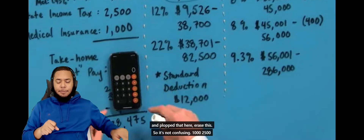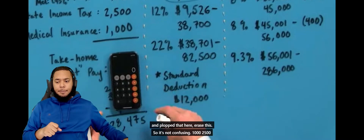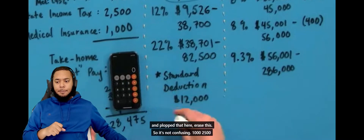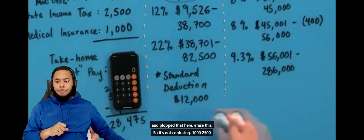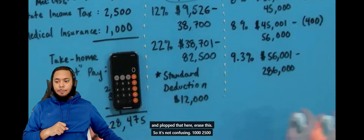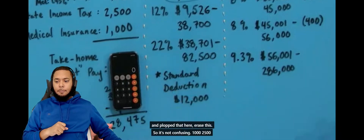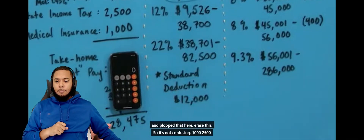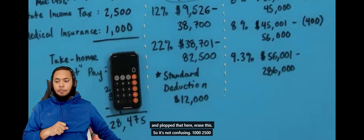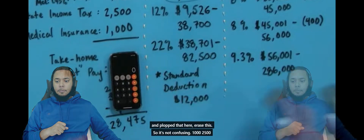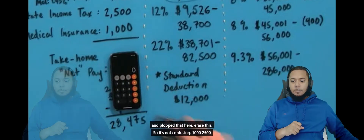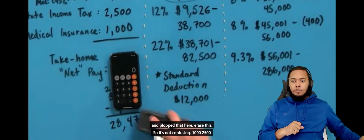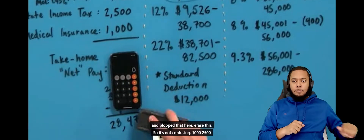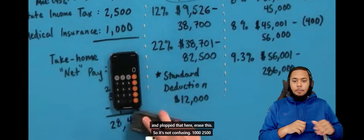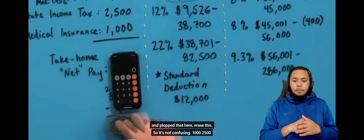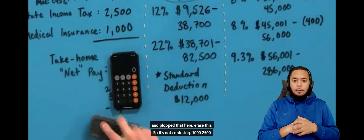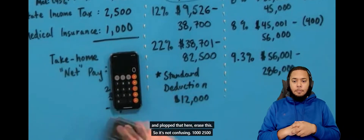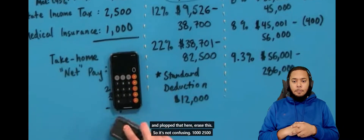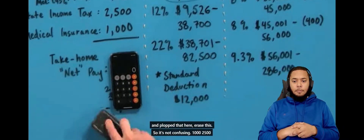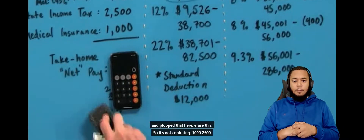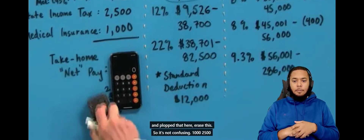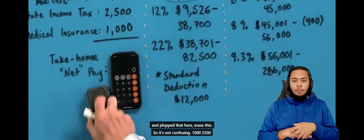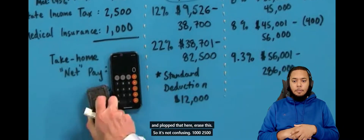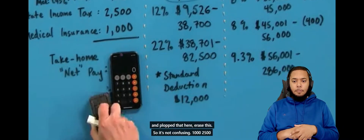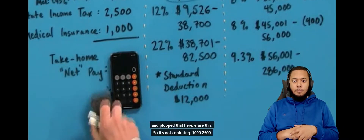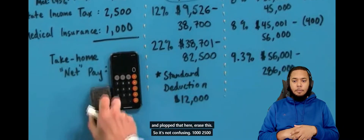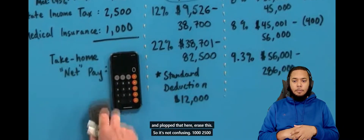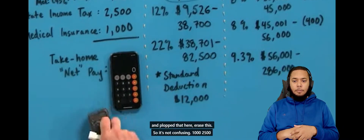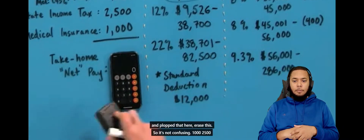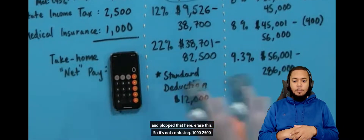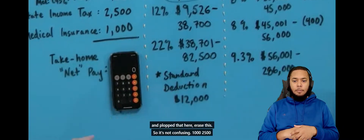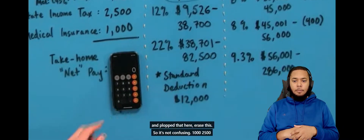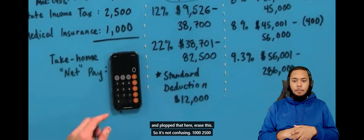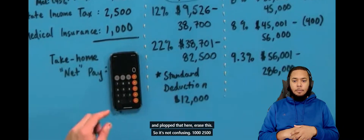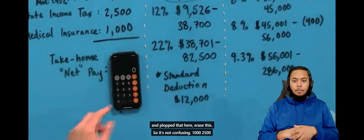and plop that here. Erase this so it's not confusing.